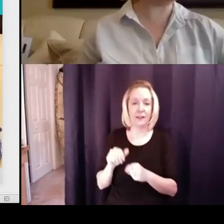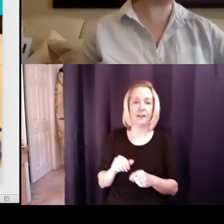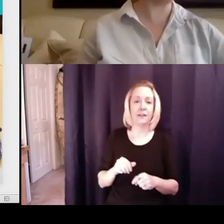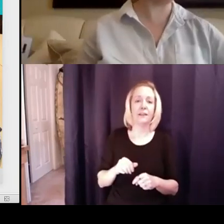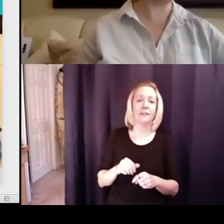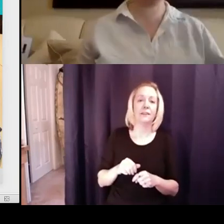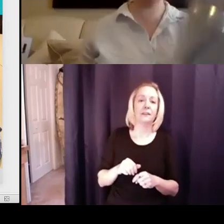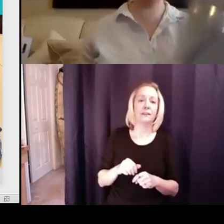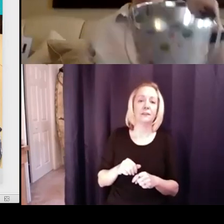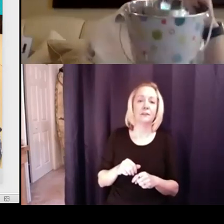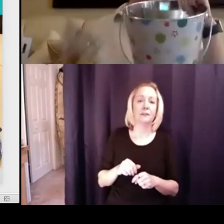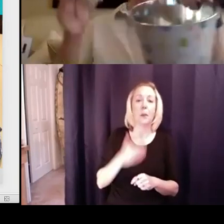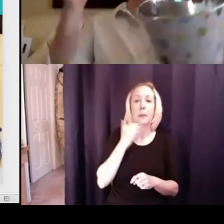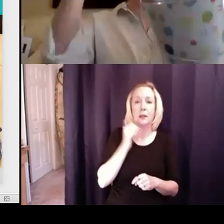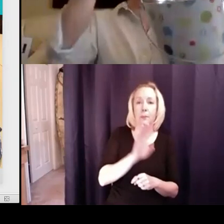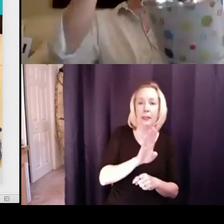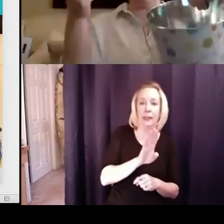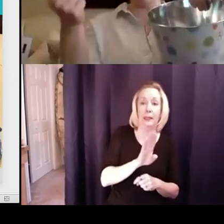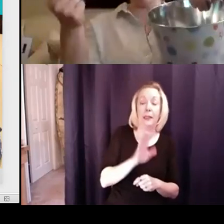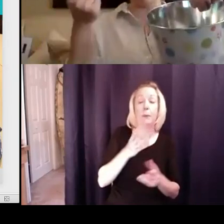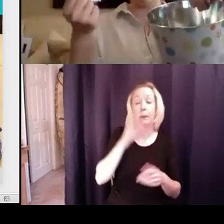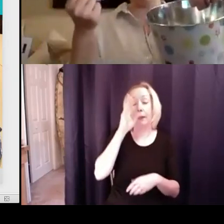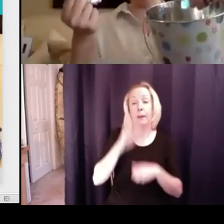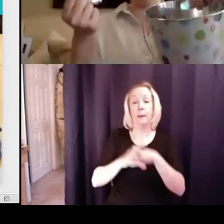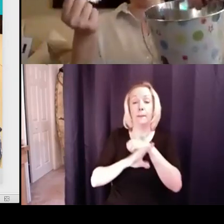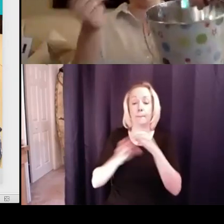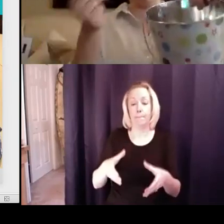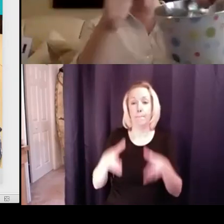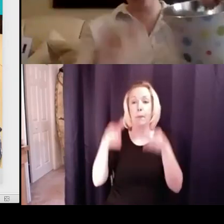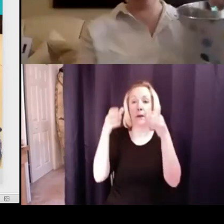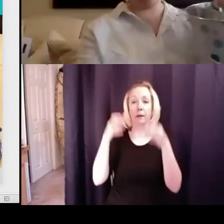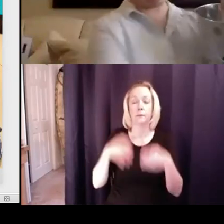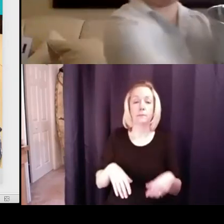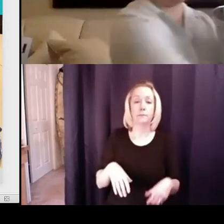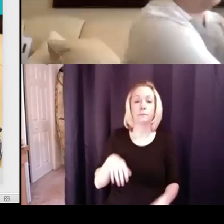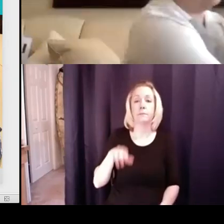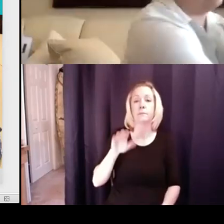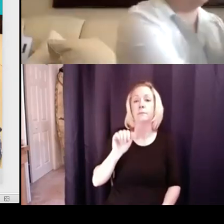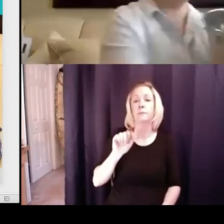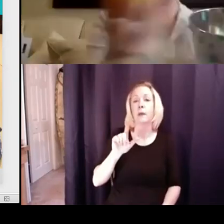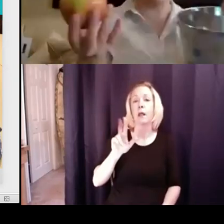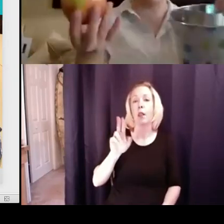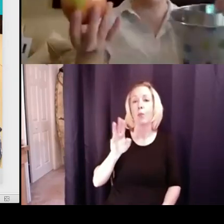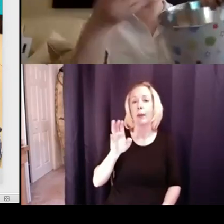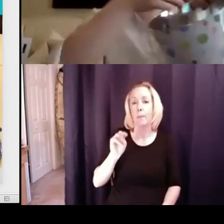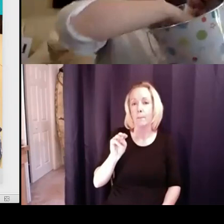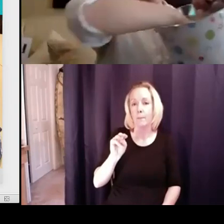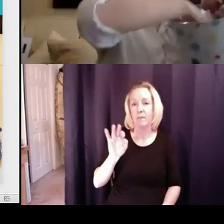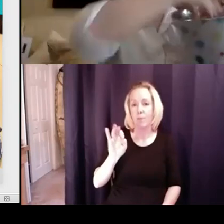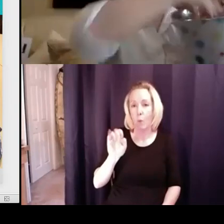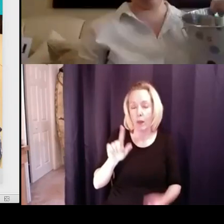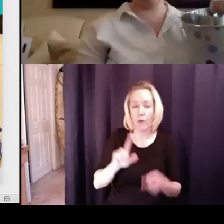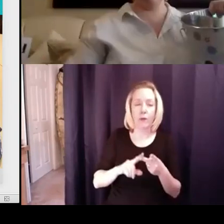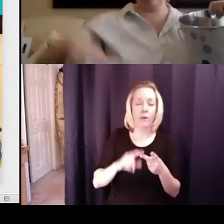have a little bucket, and I have aluminum foil starts with A. My apple starts